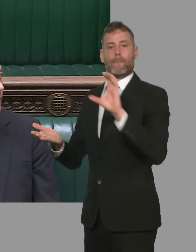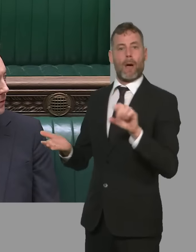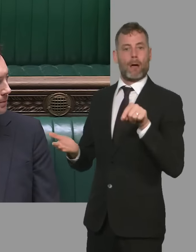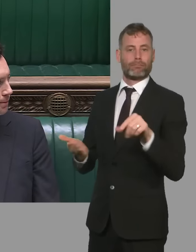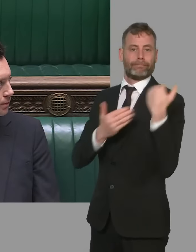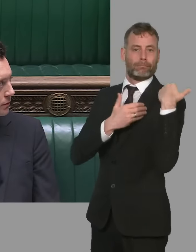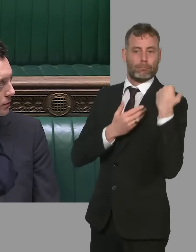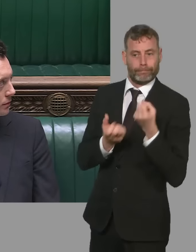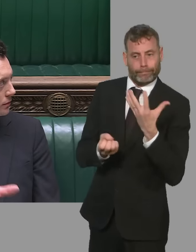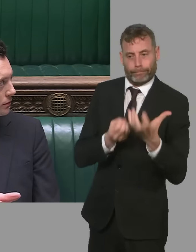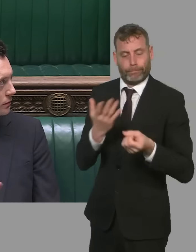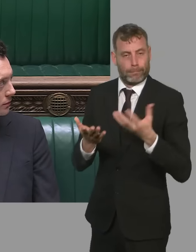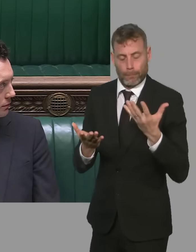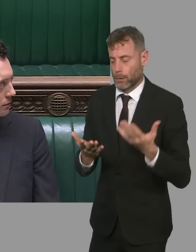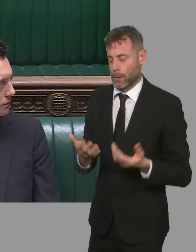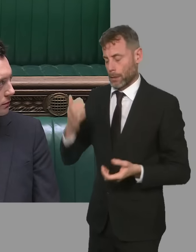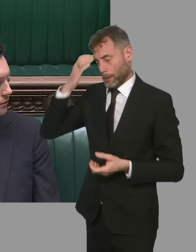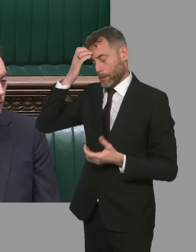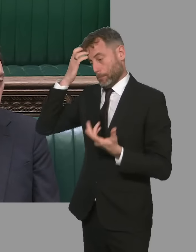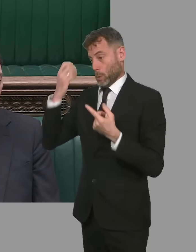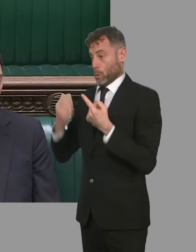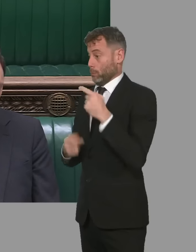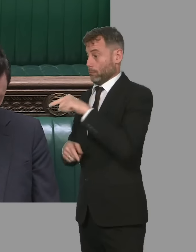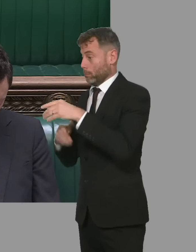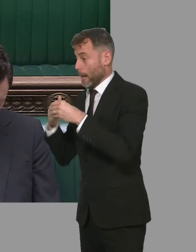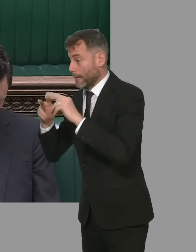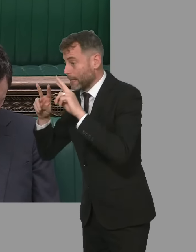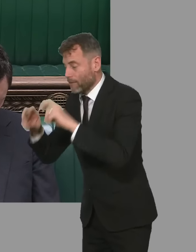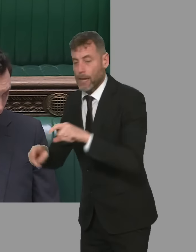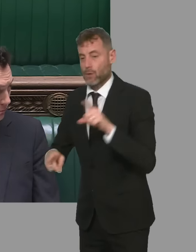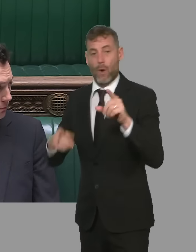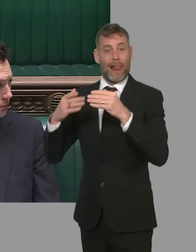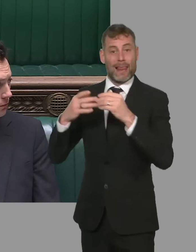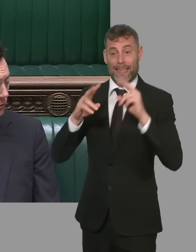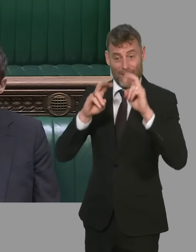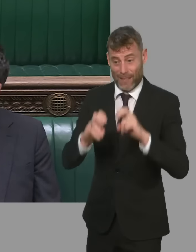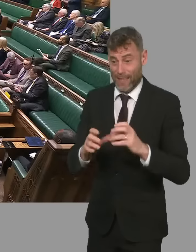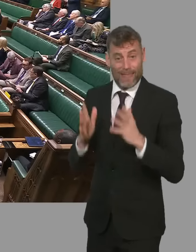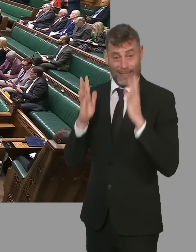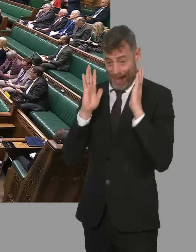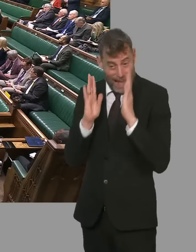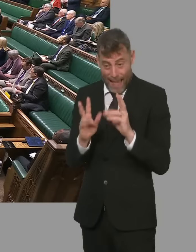have to be looked into, and when they are looked into, disclosure will be required.